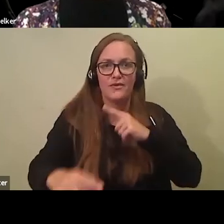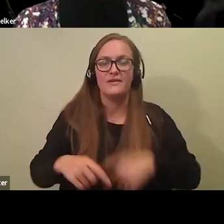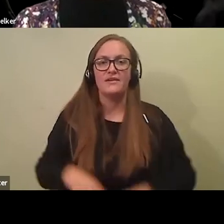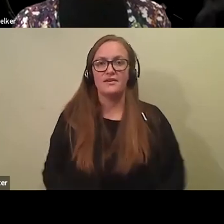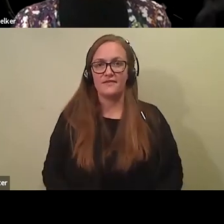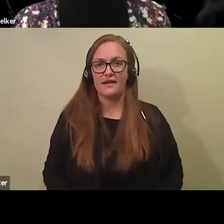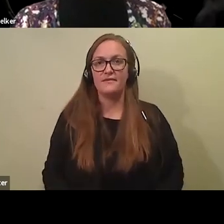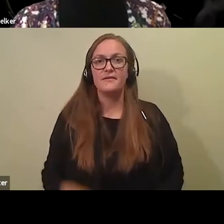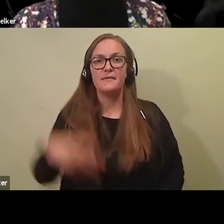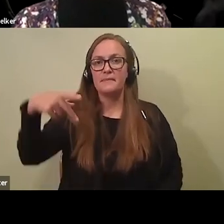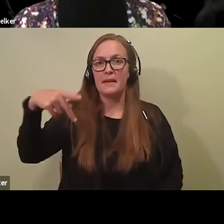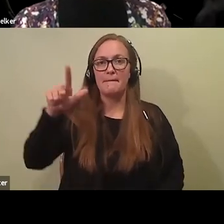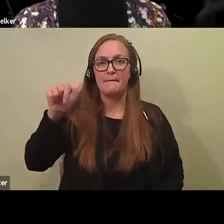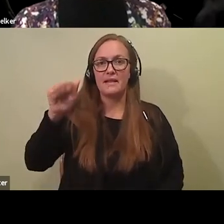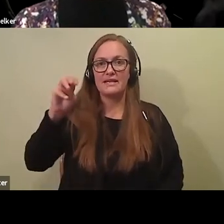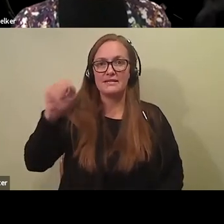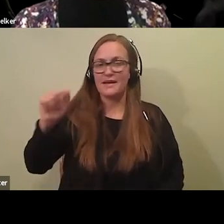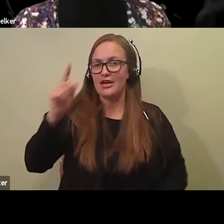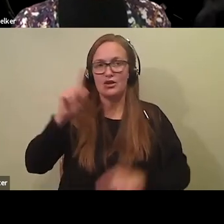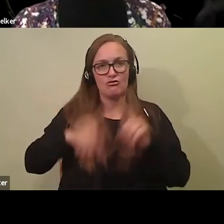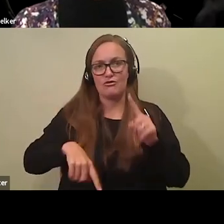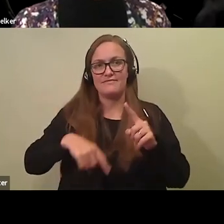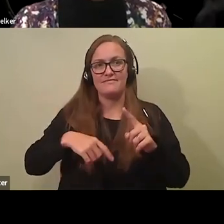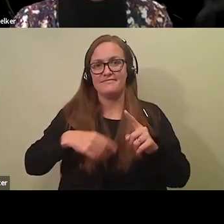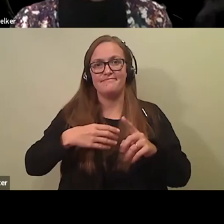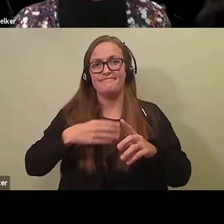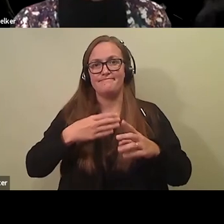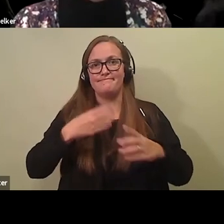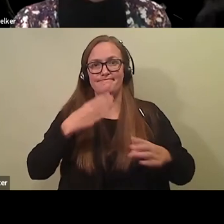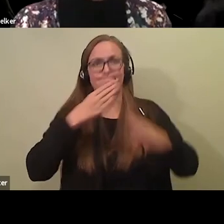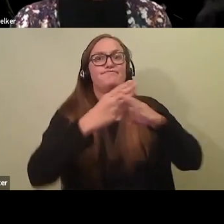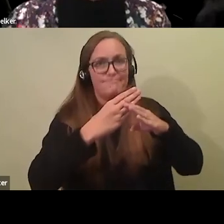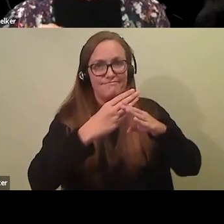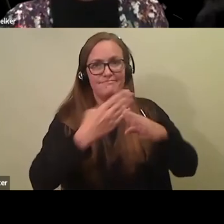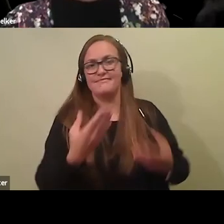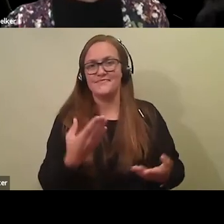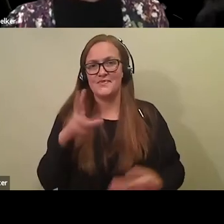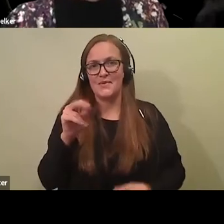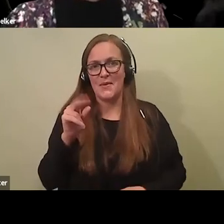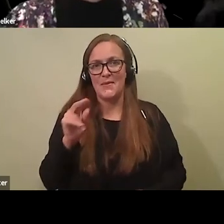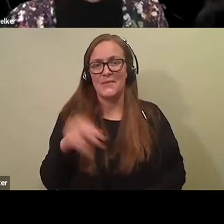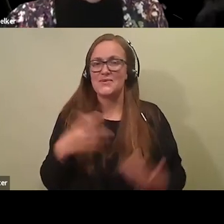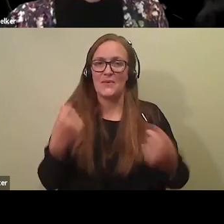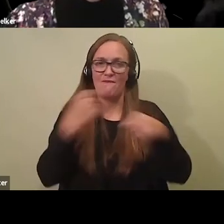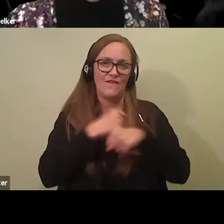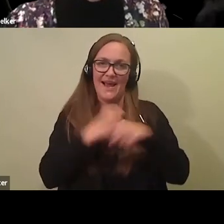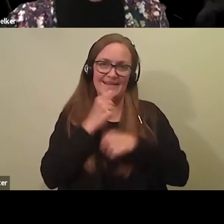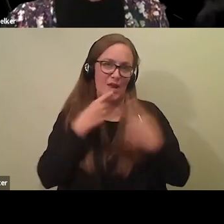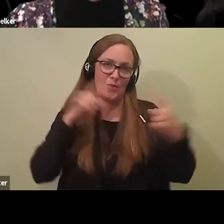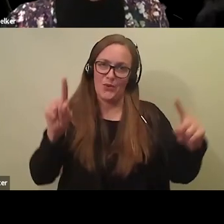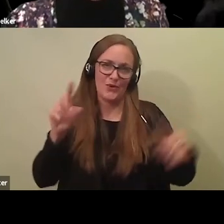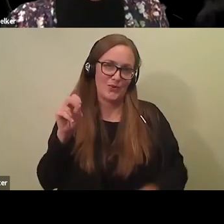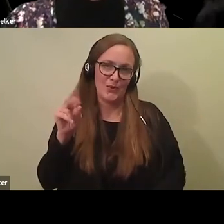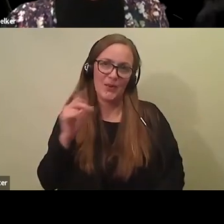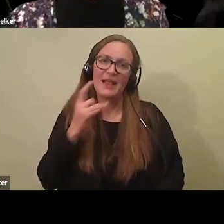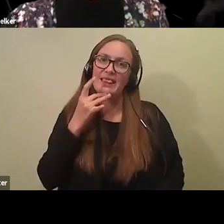stop each other. So it really messes up the fight choreography for sure. yeah. So lightsaber is going to be the toughest